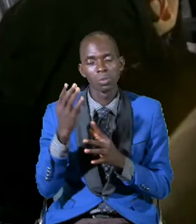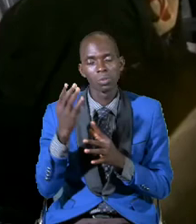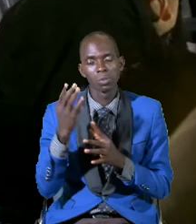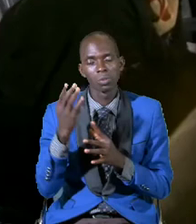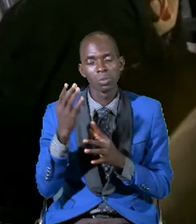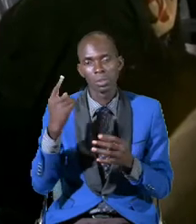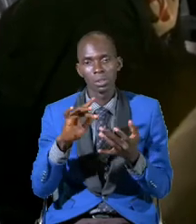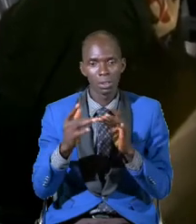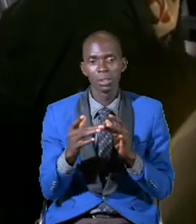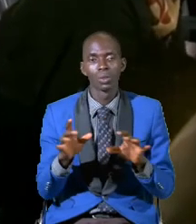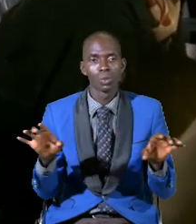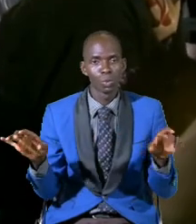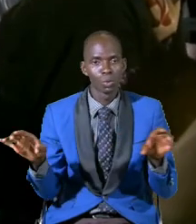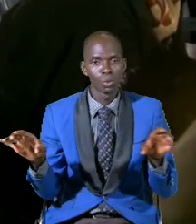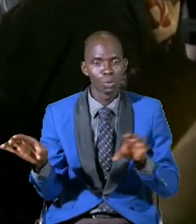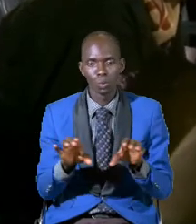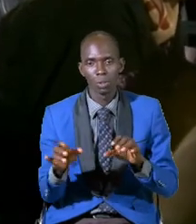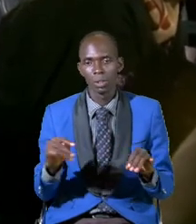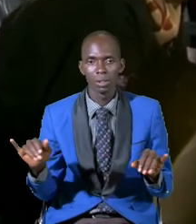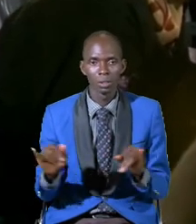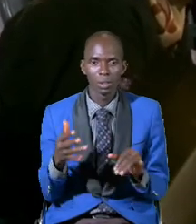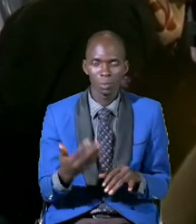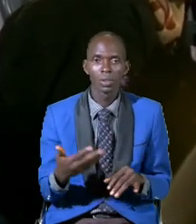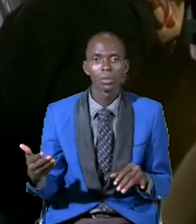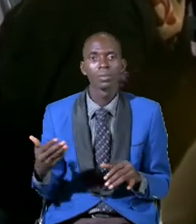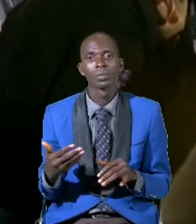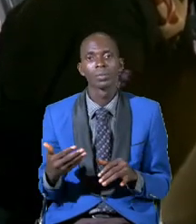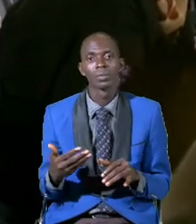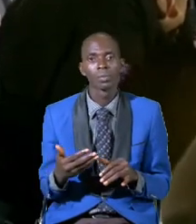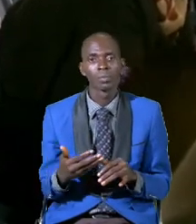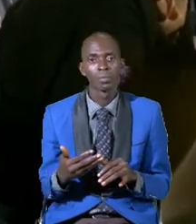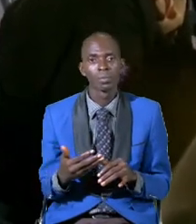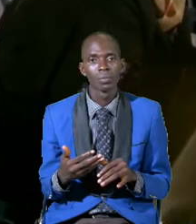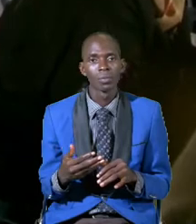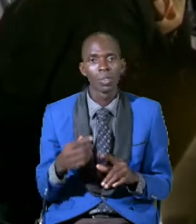Christ through this phone number,